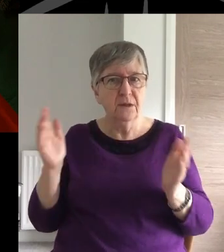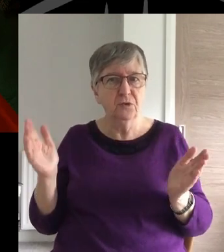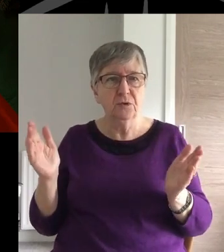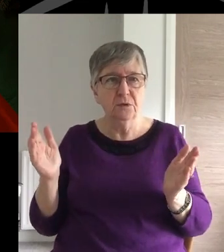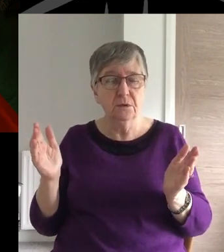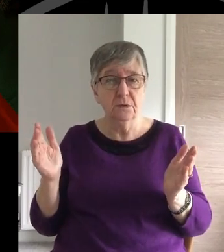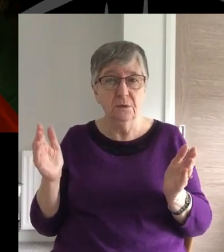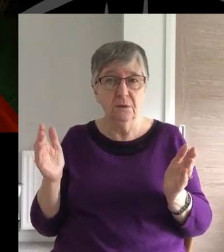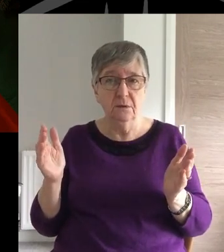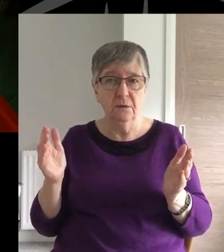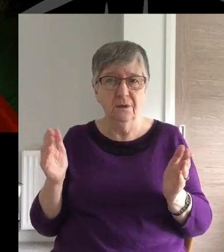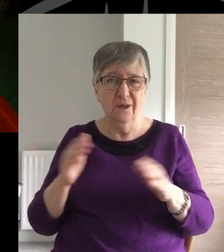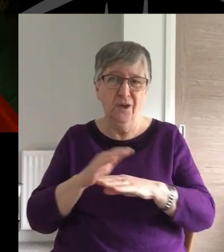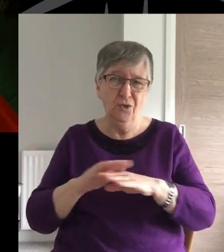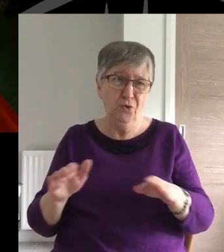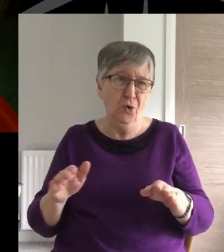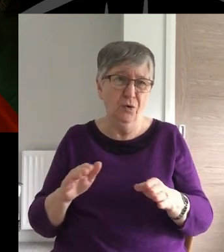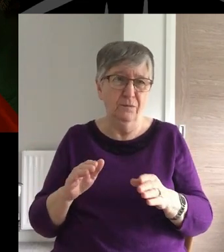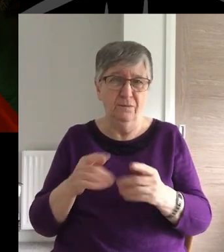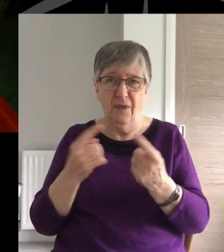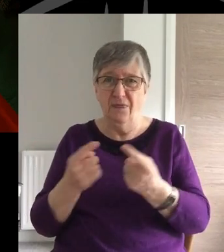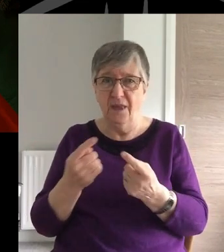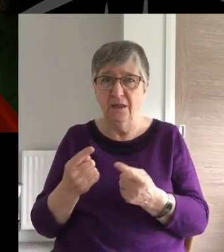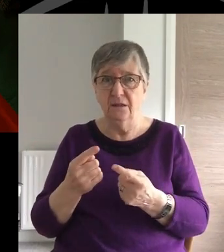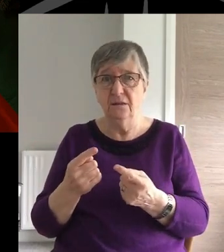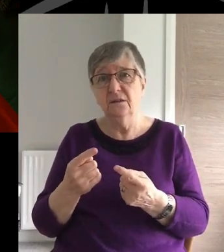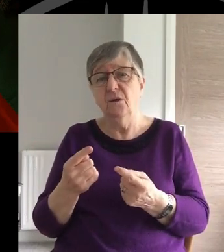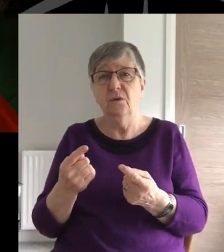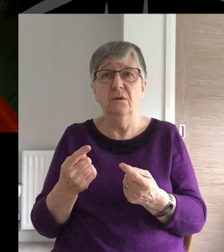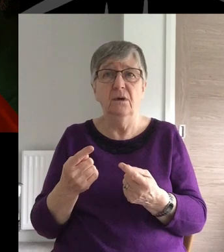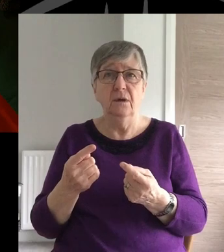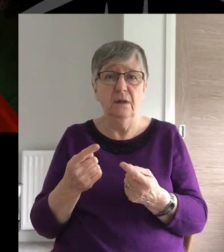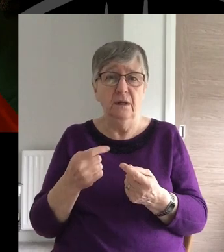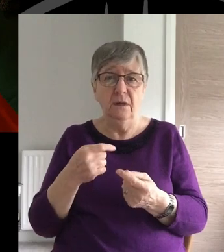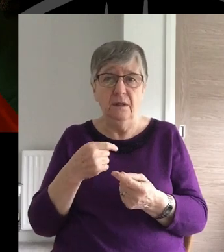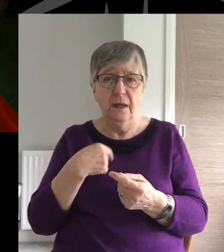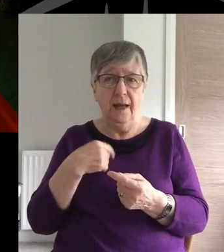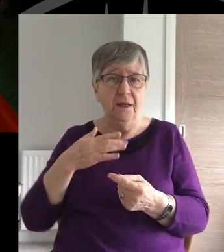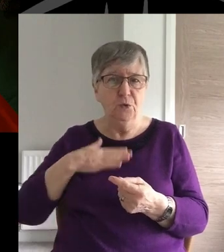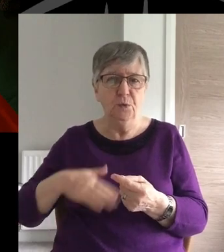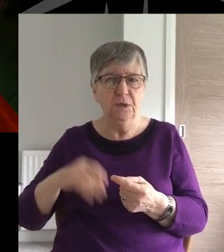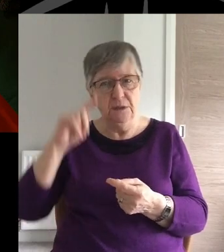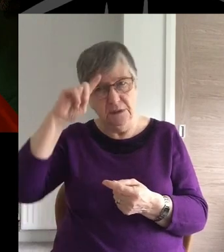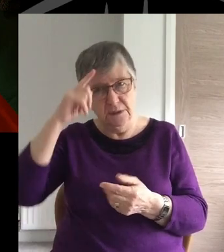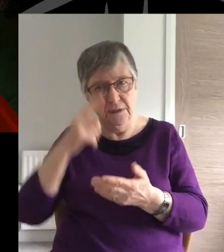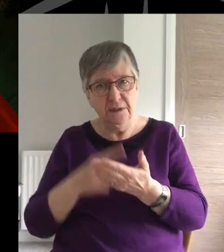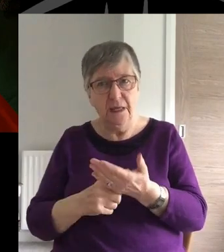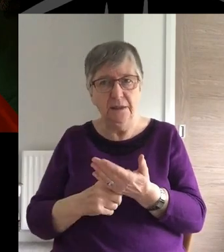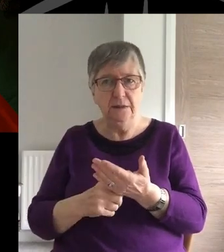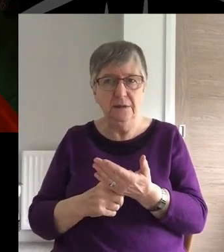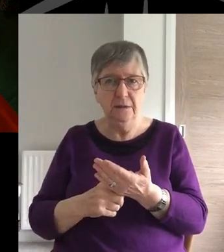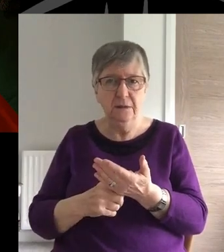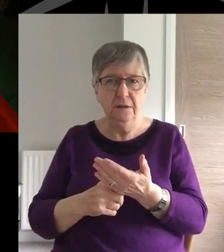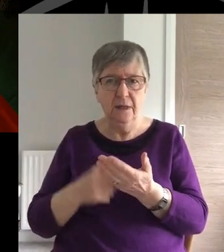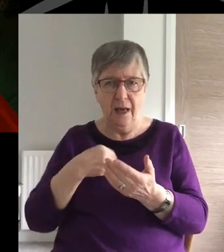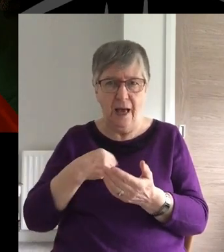not effortless, unconditioned decisions of an untouched